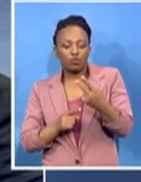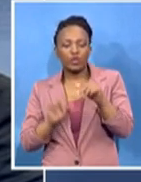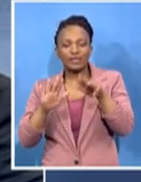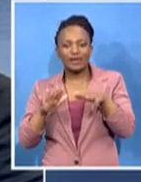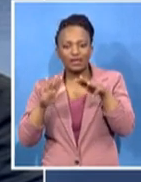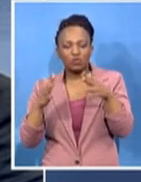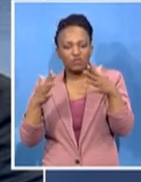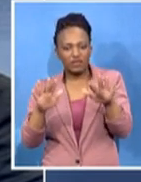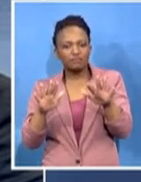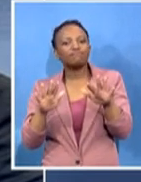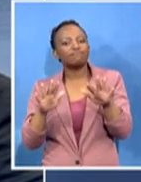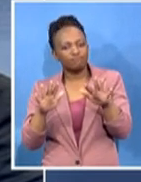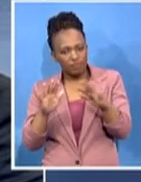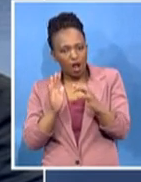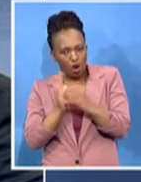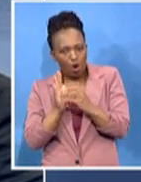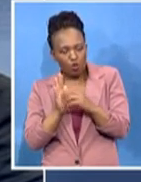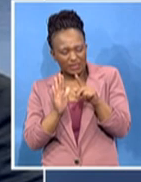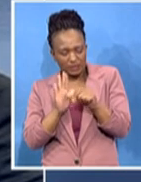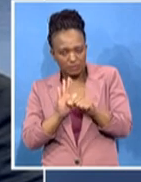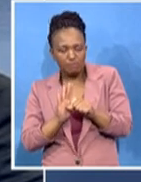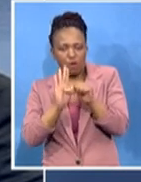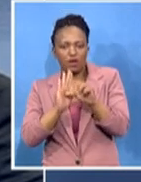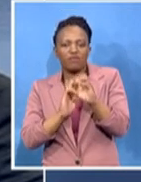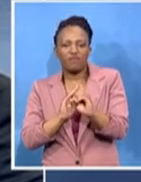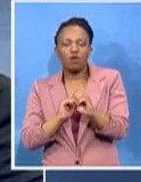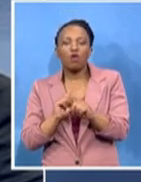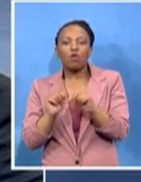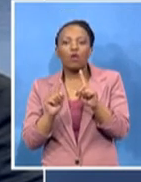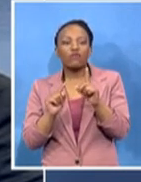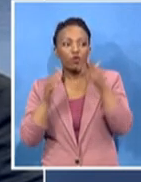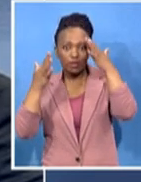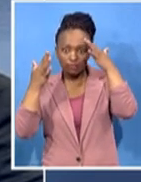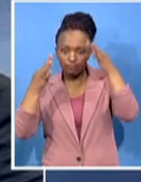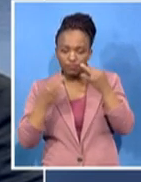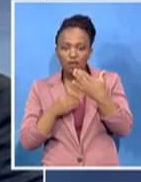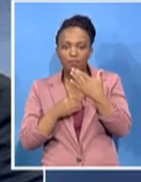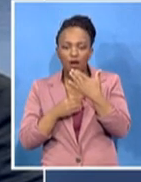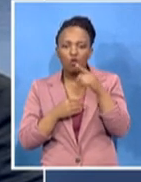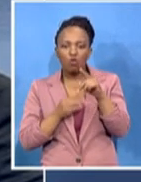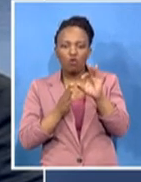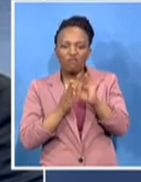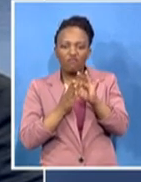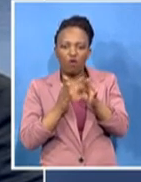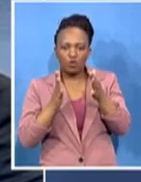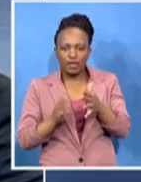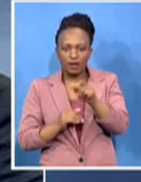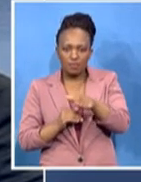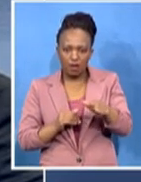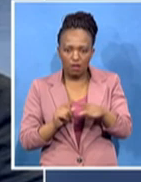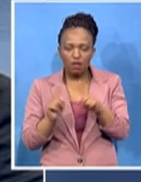to aid the decision making by the voter. So I dispute that we've treated